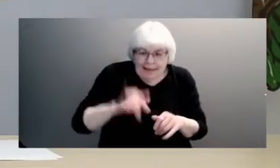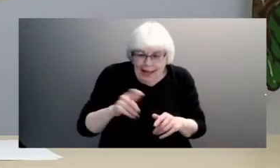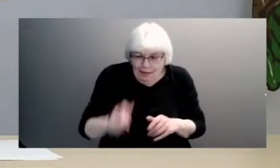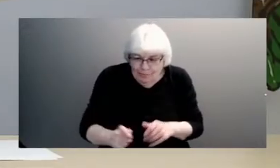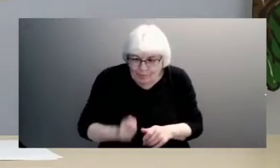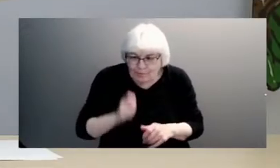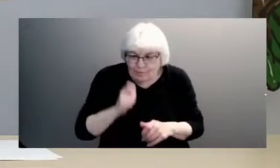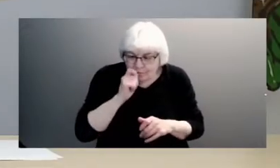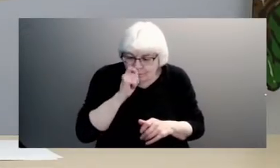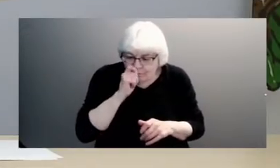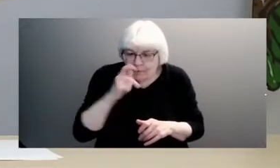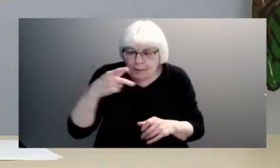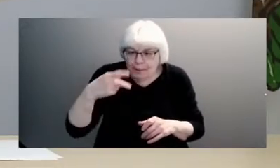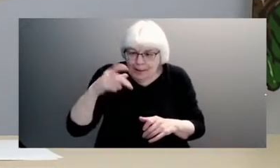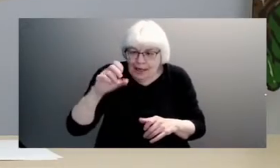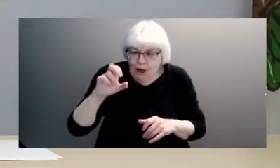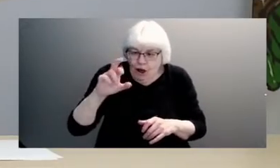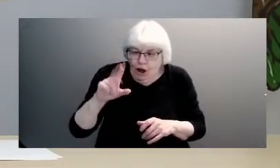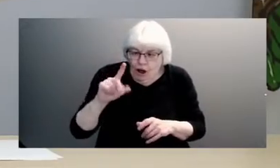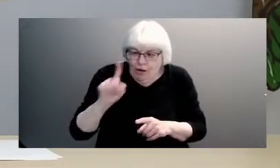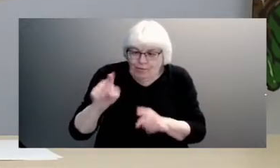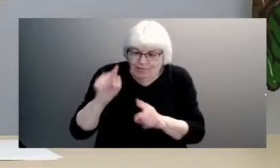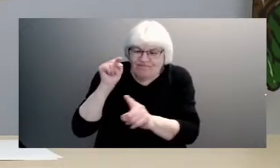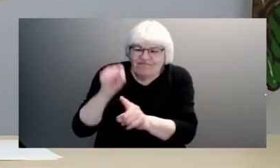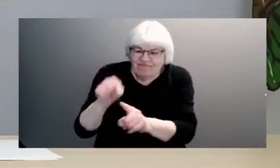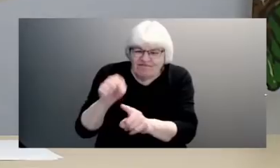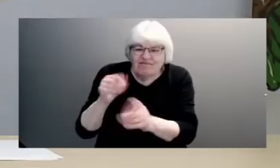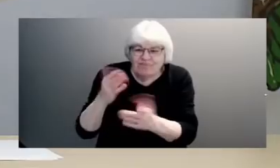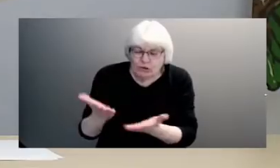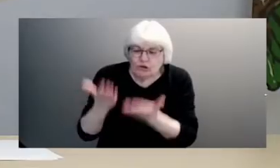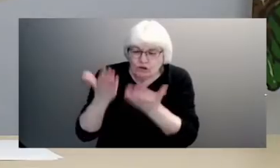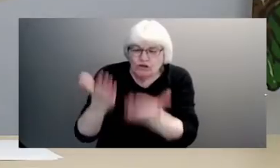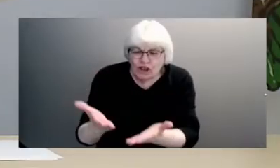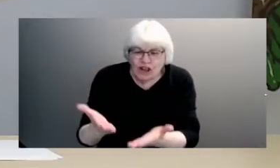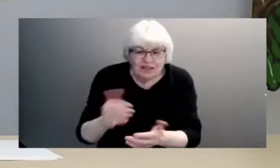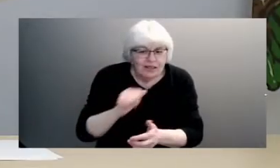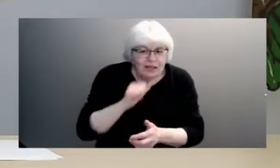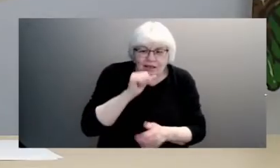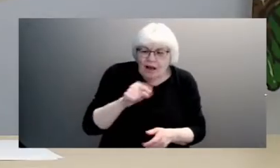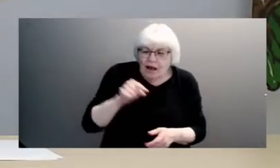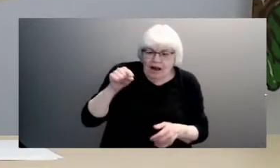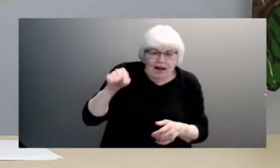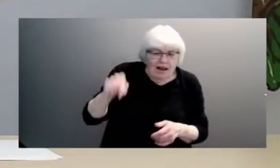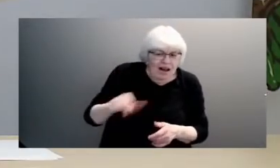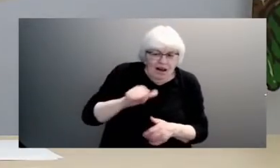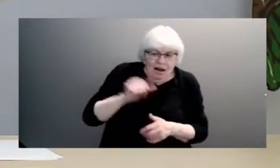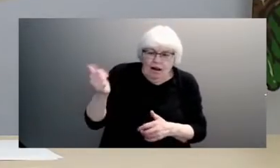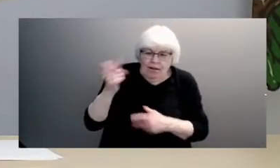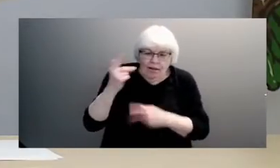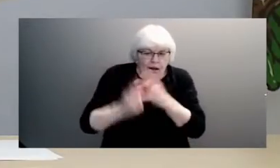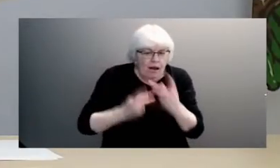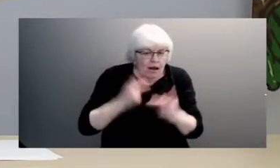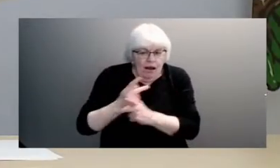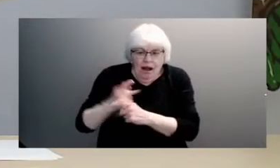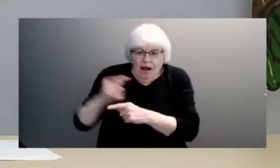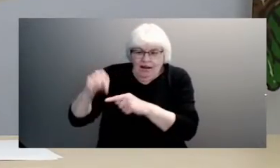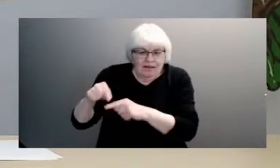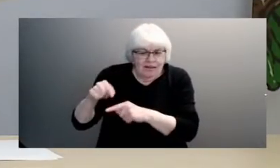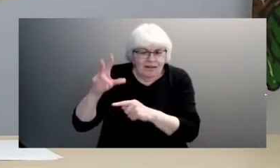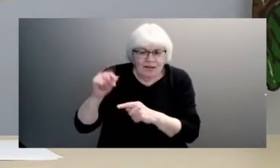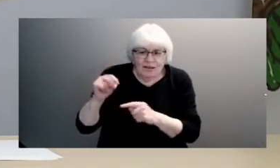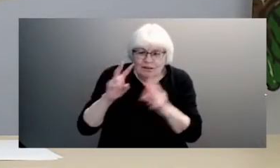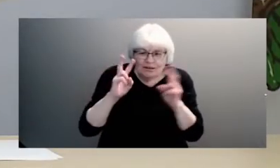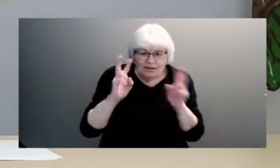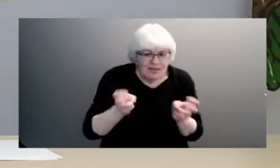to antigen tests. But they will play an important role in